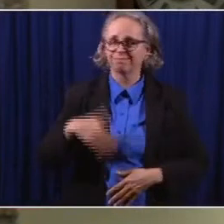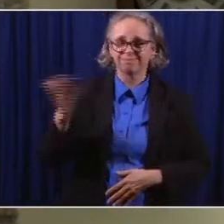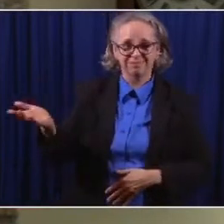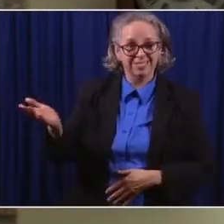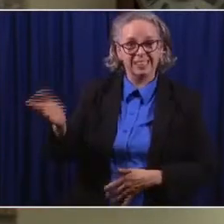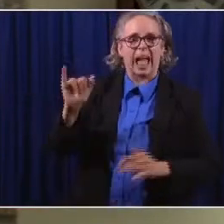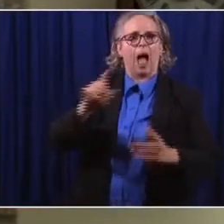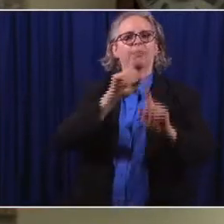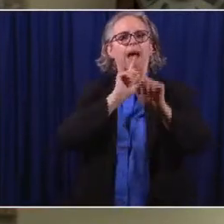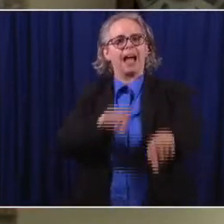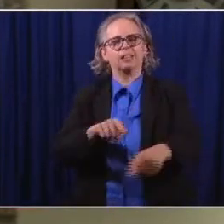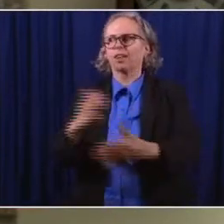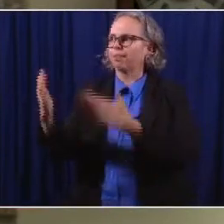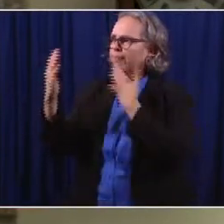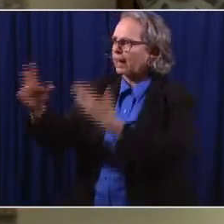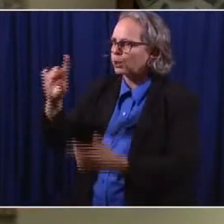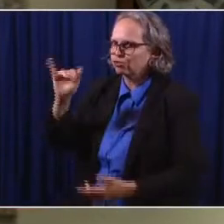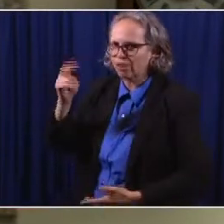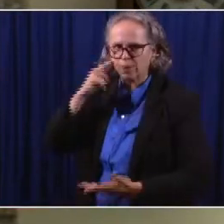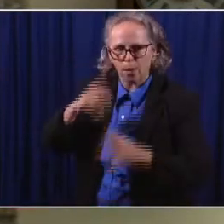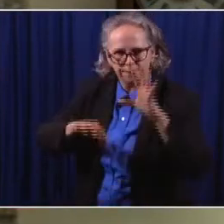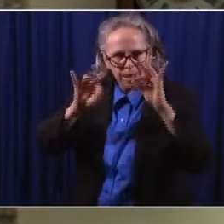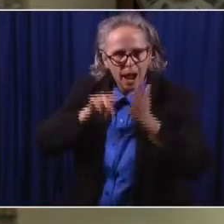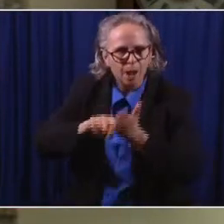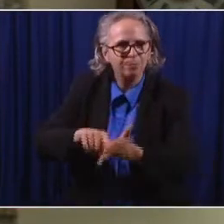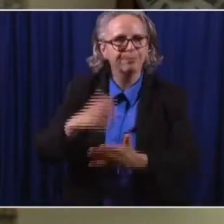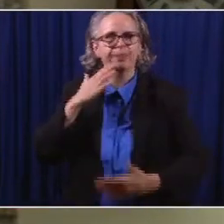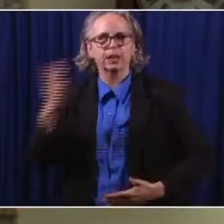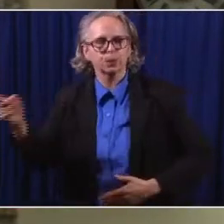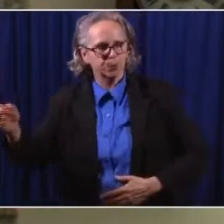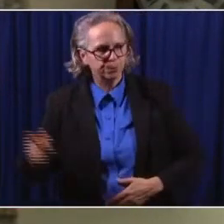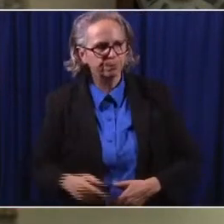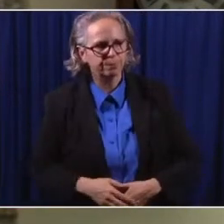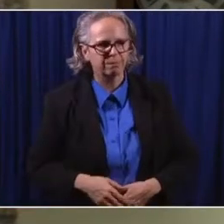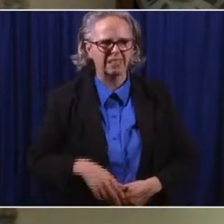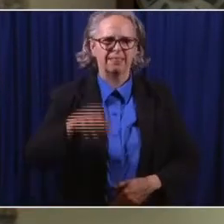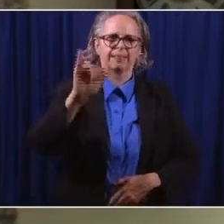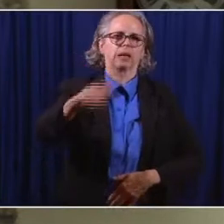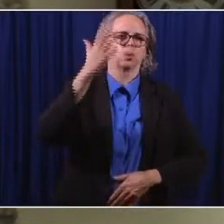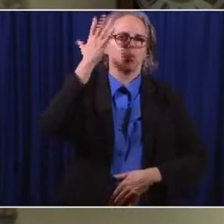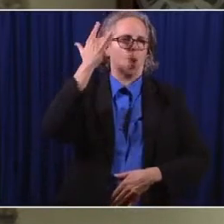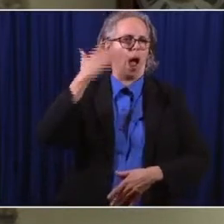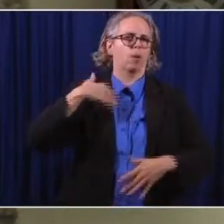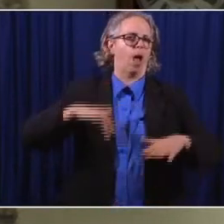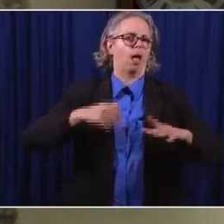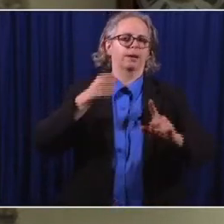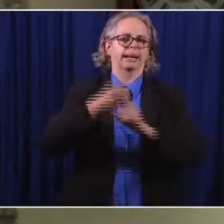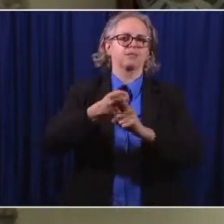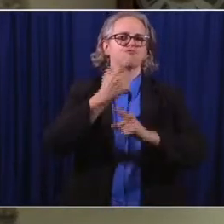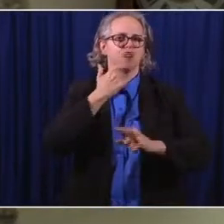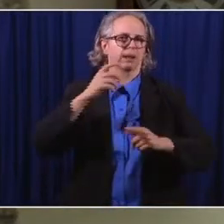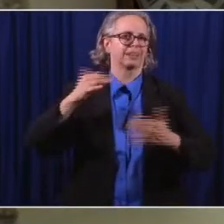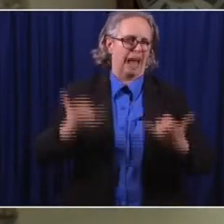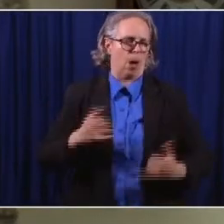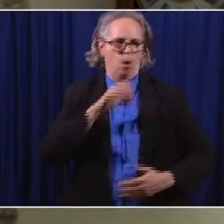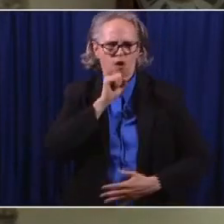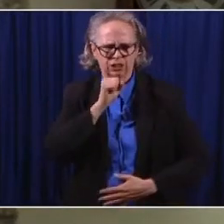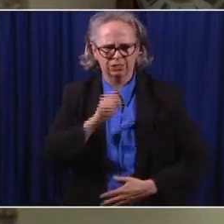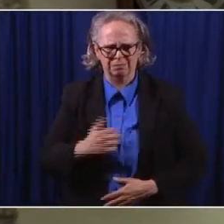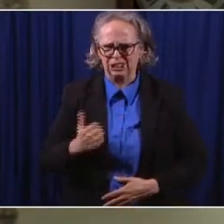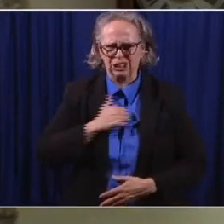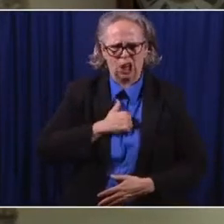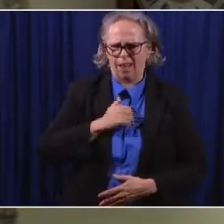it. So, I mean, it is, that's what it is. So sorry for being wrong about